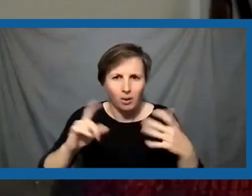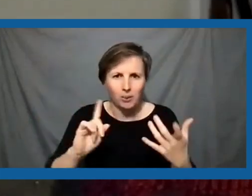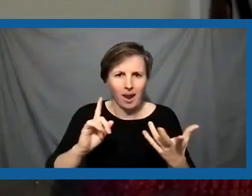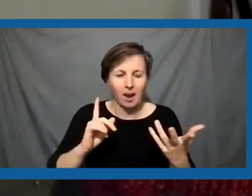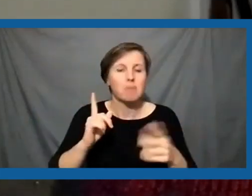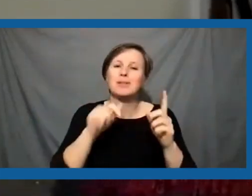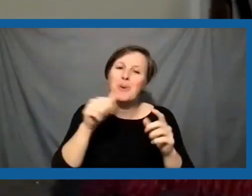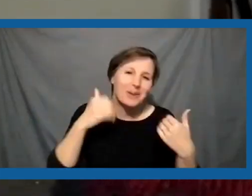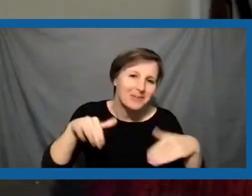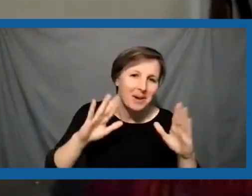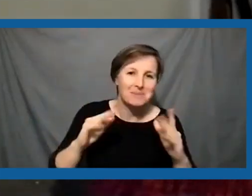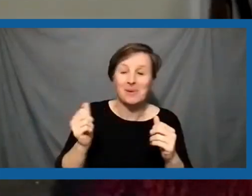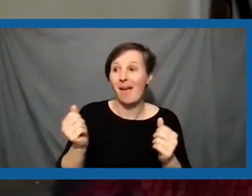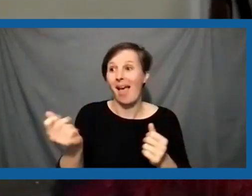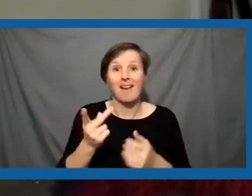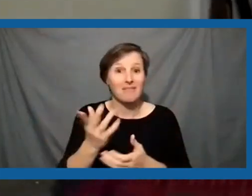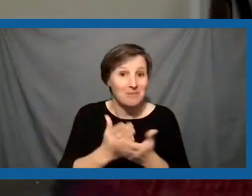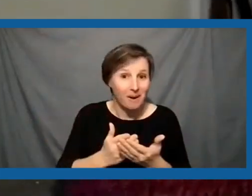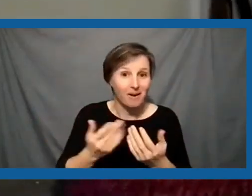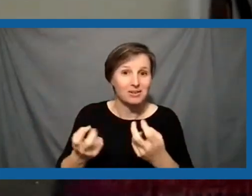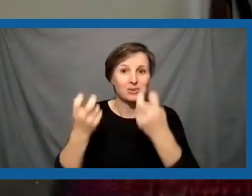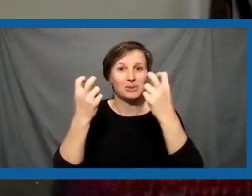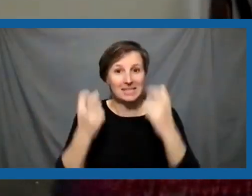Half the battle is just sitting down and gaining the